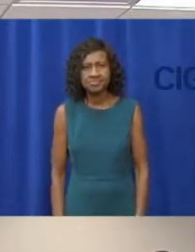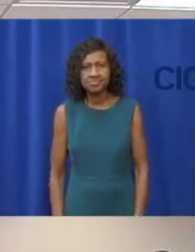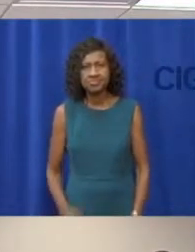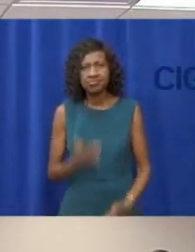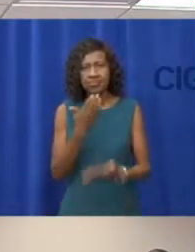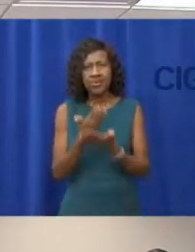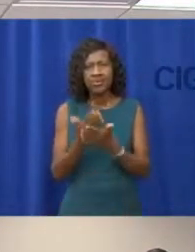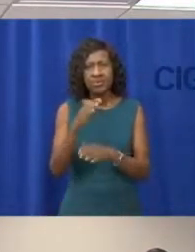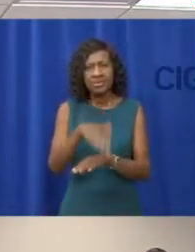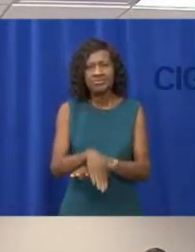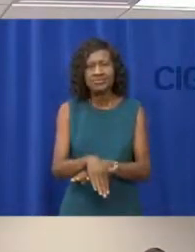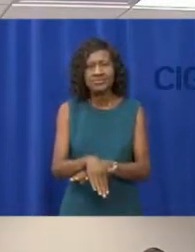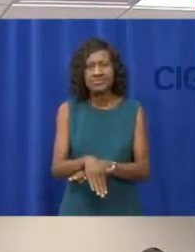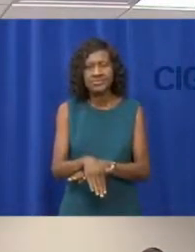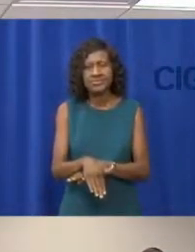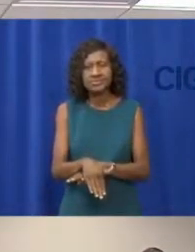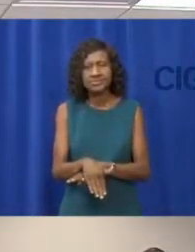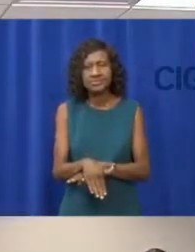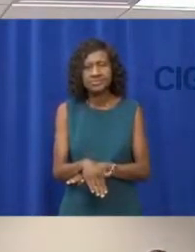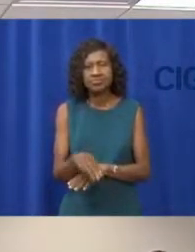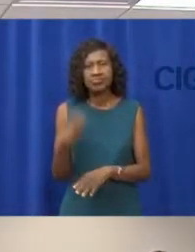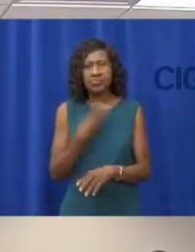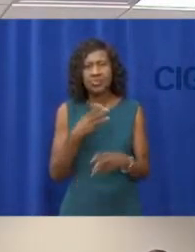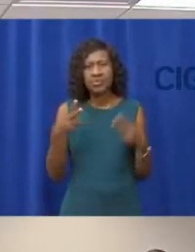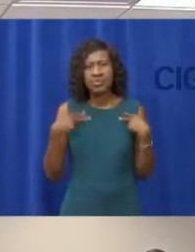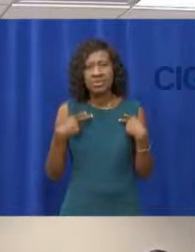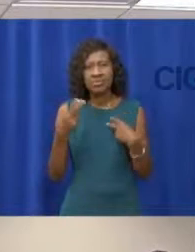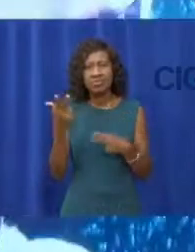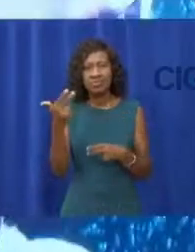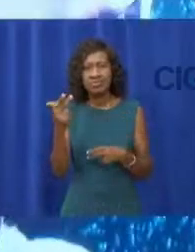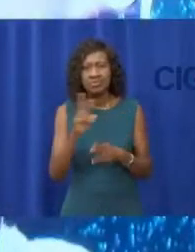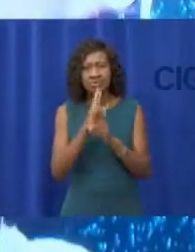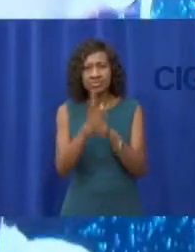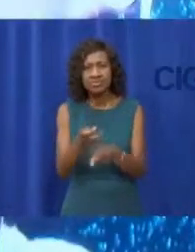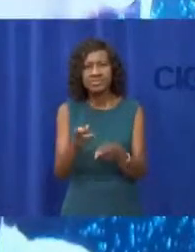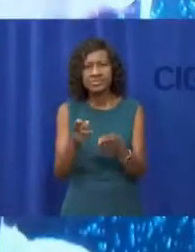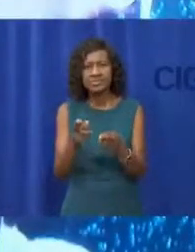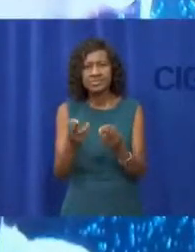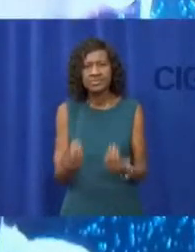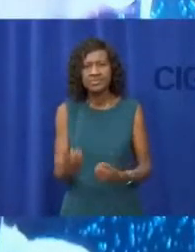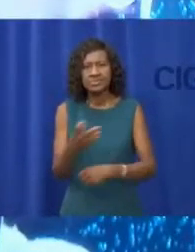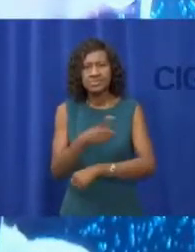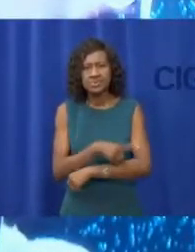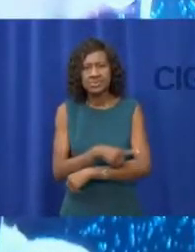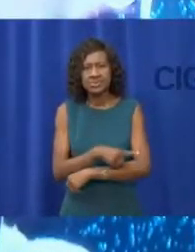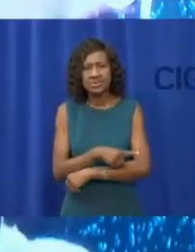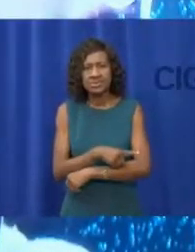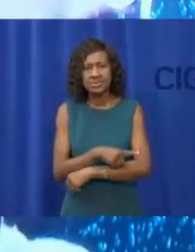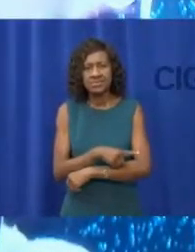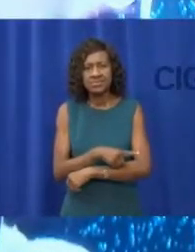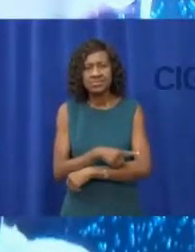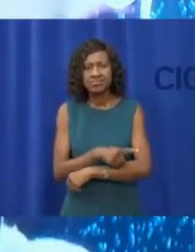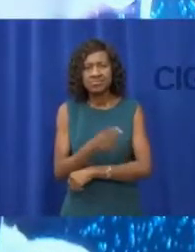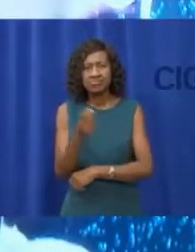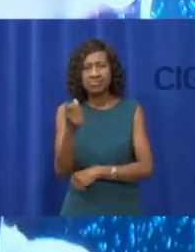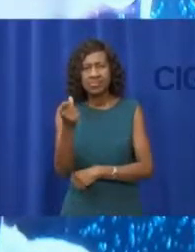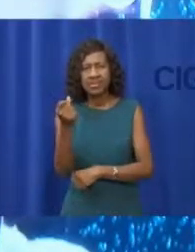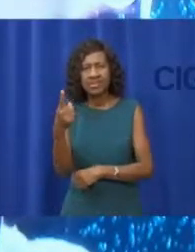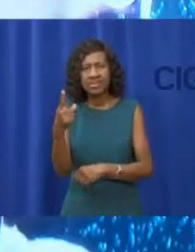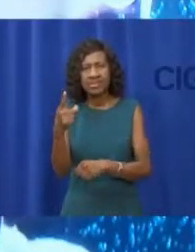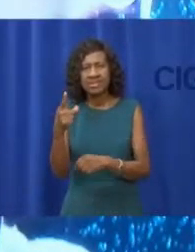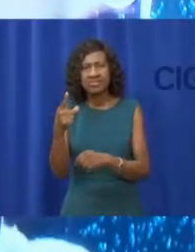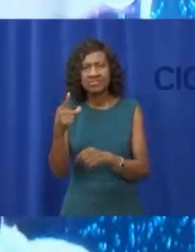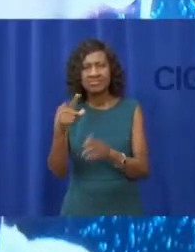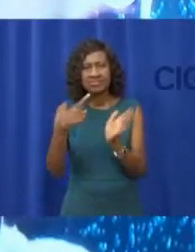Good afternoon. We have 13 results to report today, of which 11 are negative and